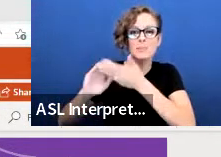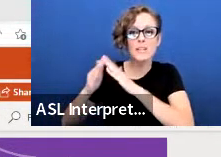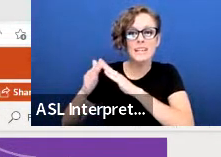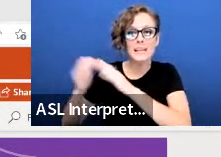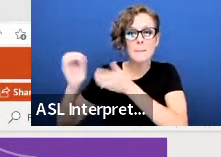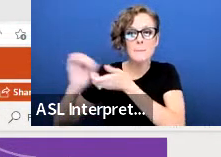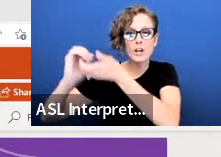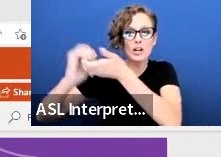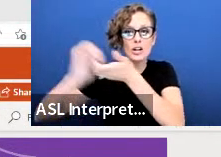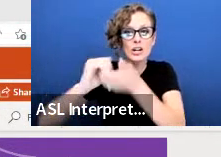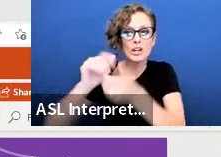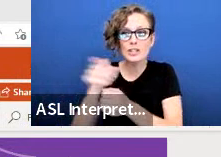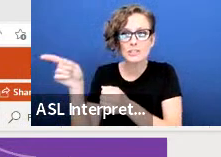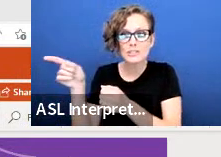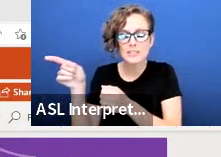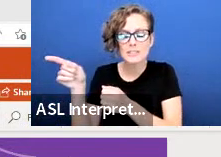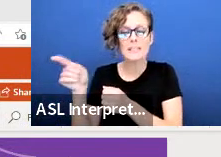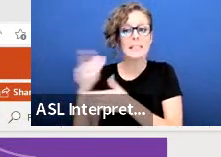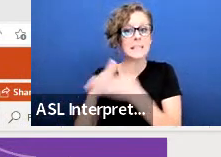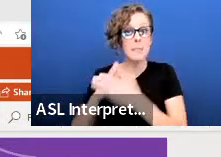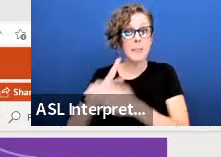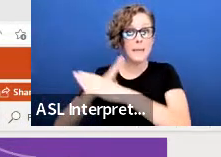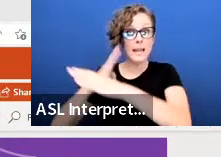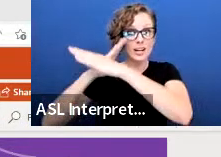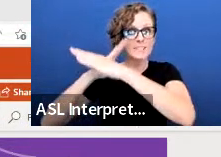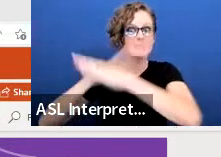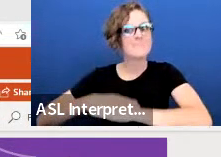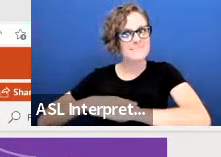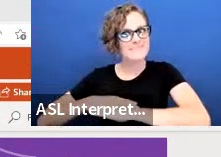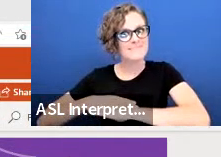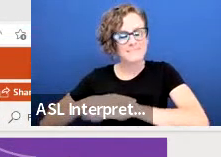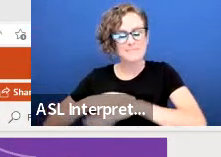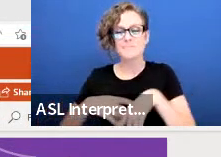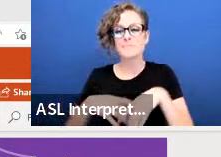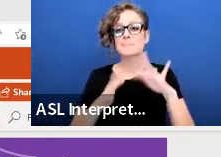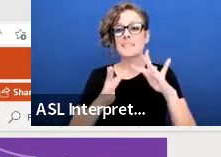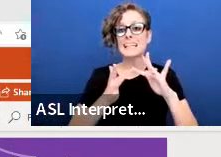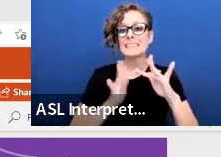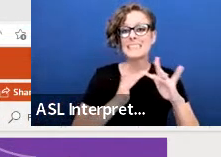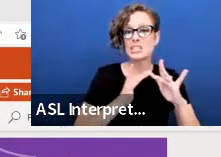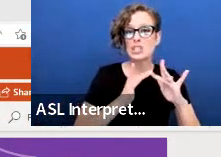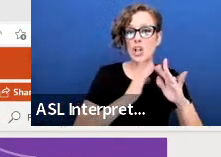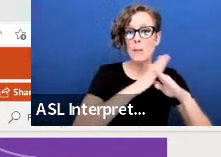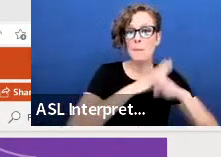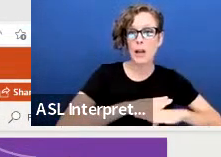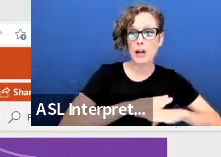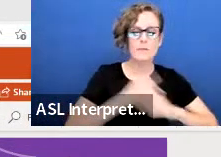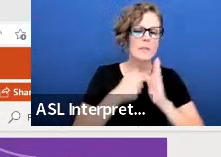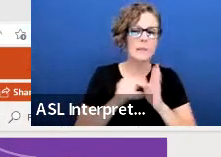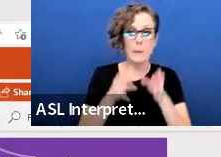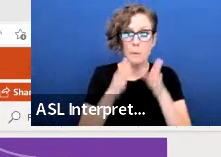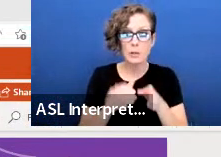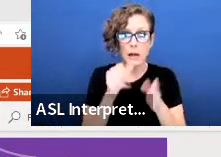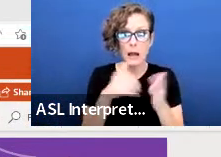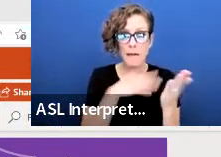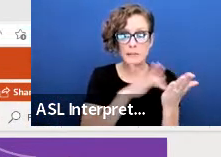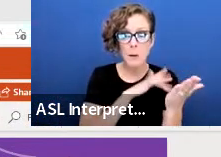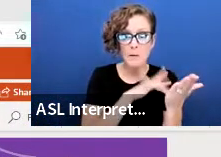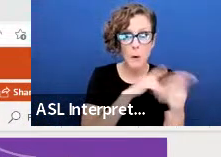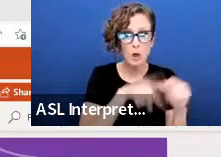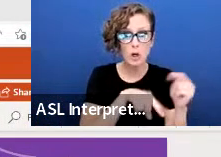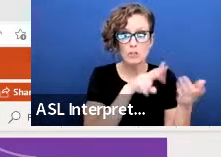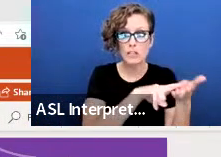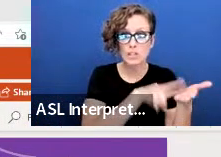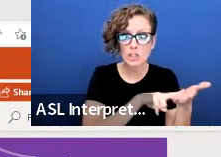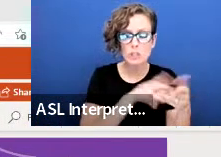to dissolve some of the barriers, whether they be digital barriers and registration, language barriers at the